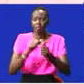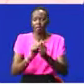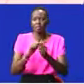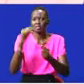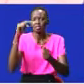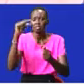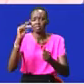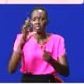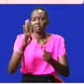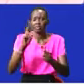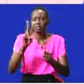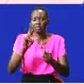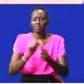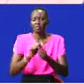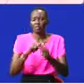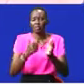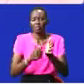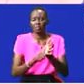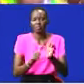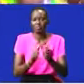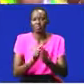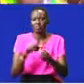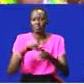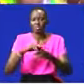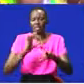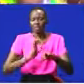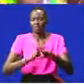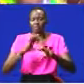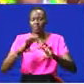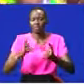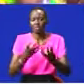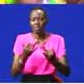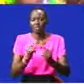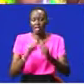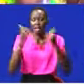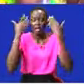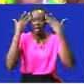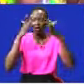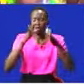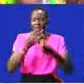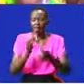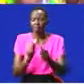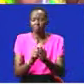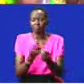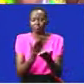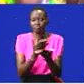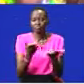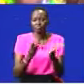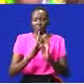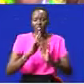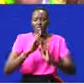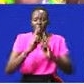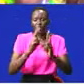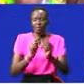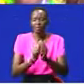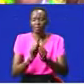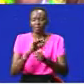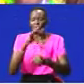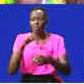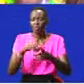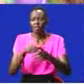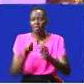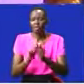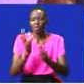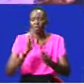the gender issues that are affecting the community at large. So very much aware of the cases that are reported, especially from West